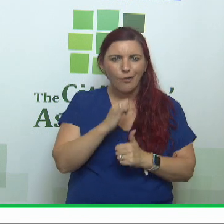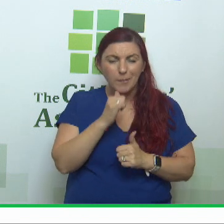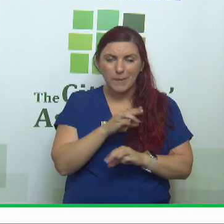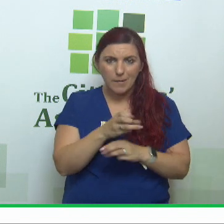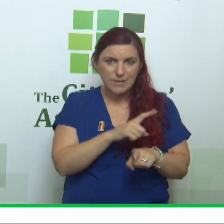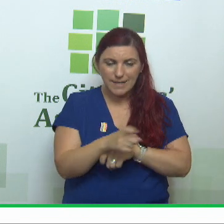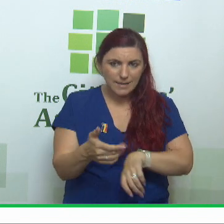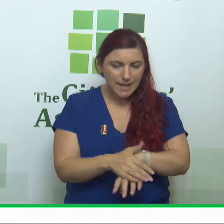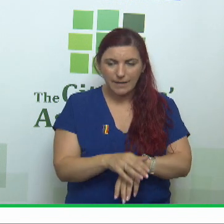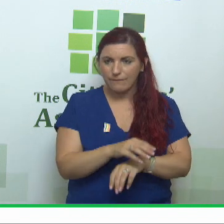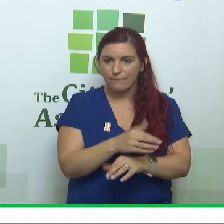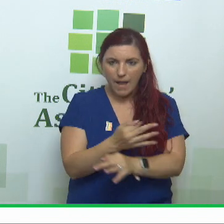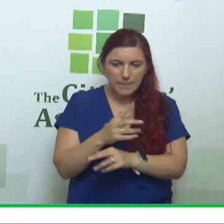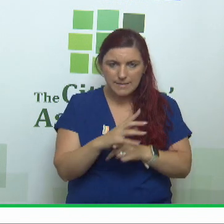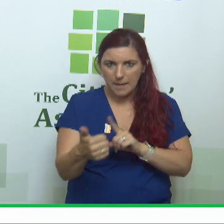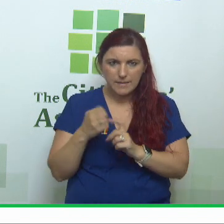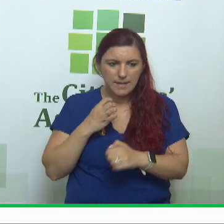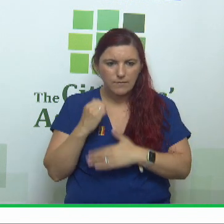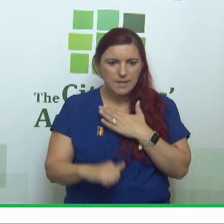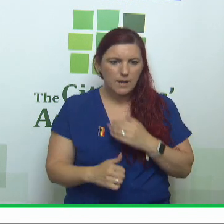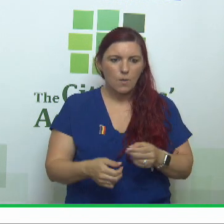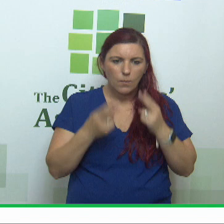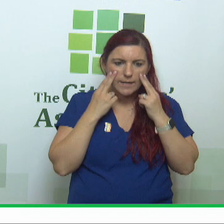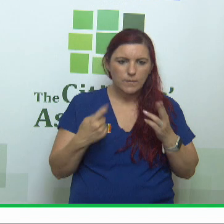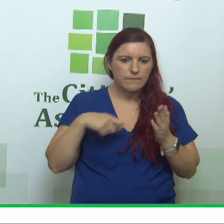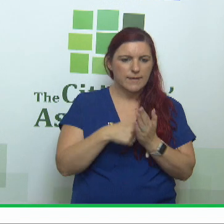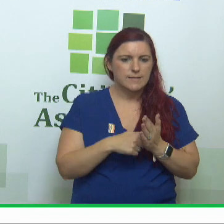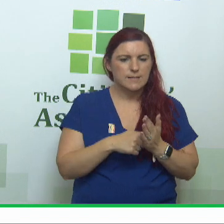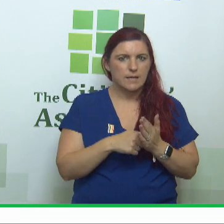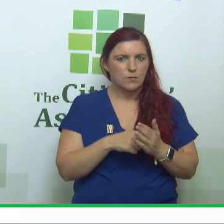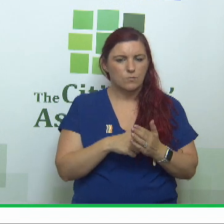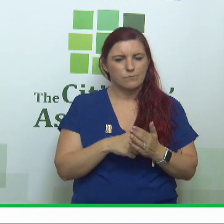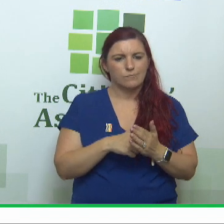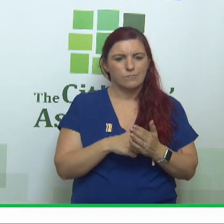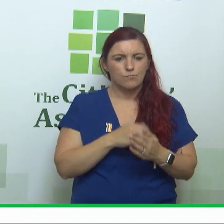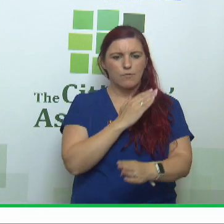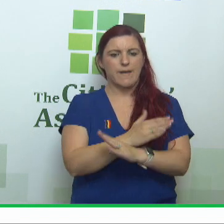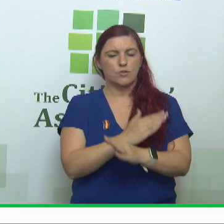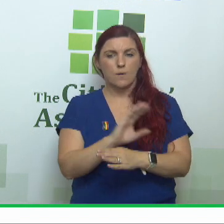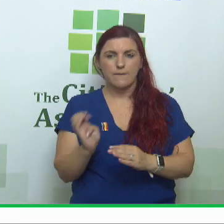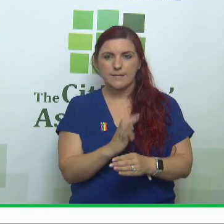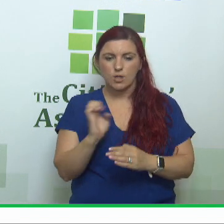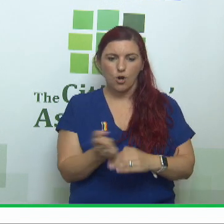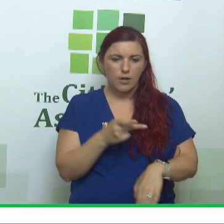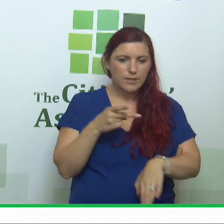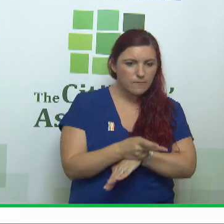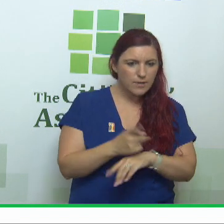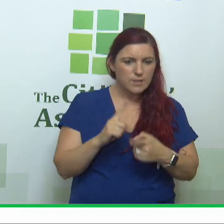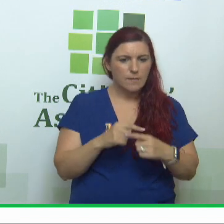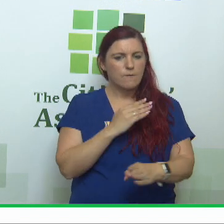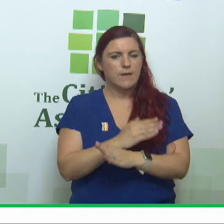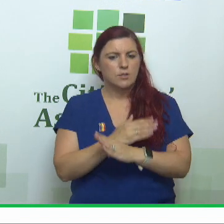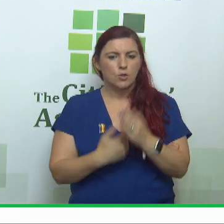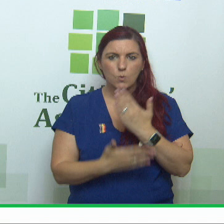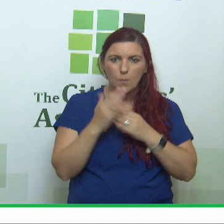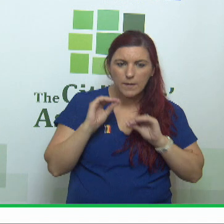of the week. We need to invest in prevention, investment in early intervention and prevention, youth education, family mediation, community